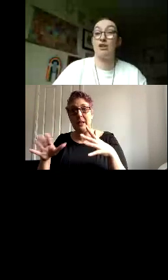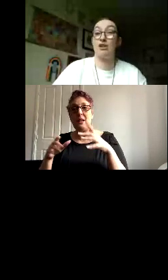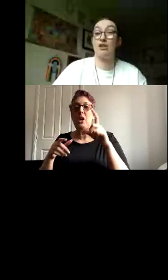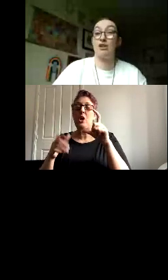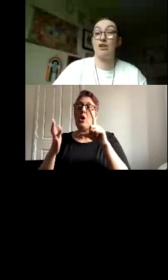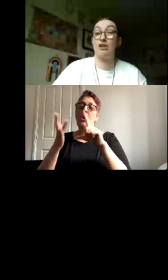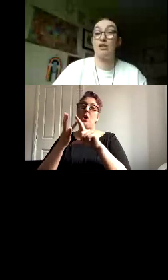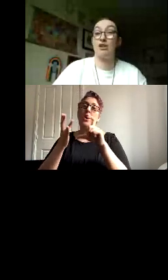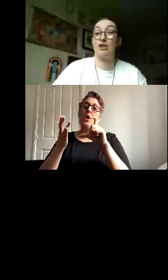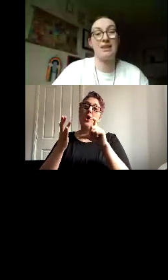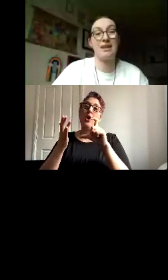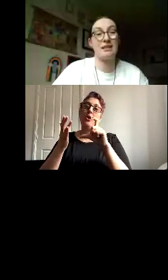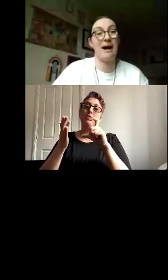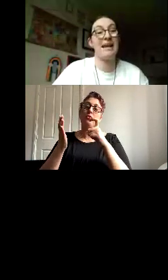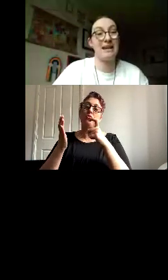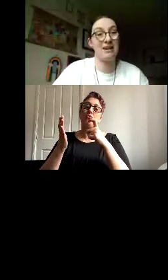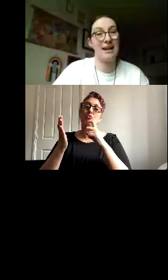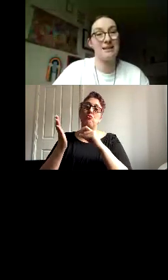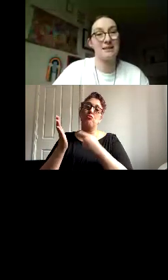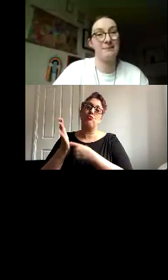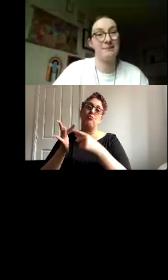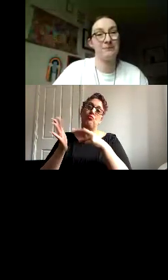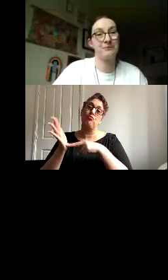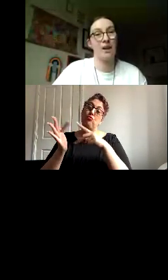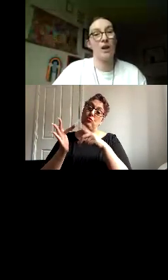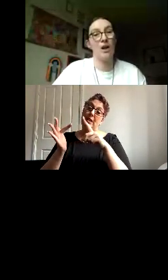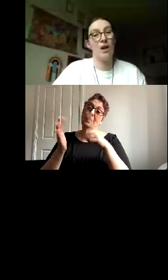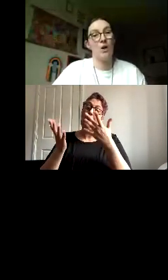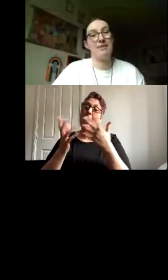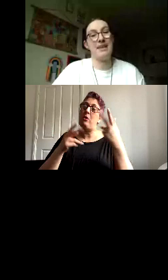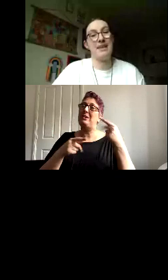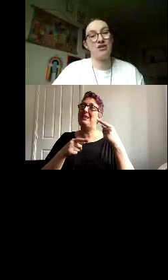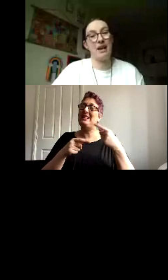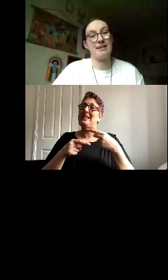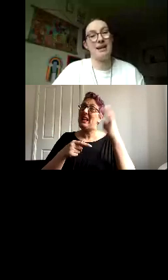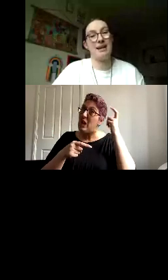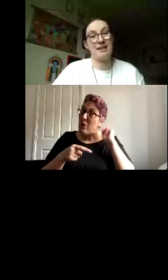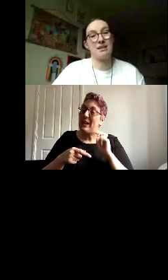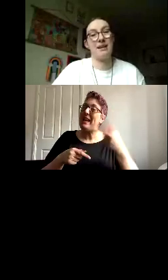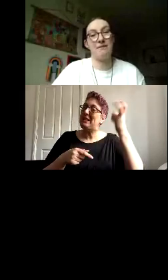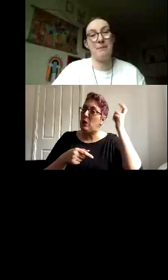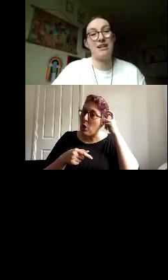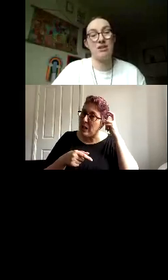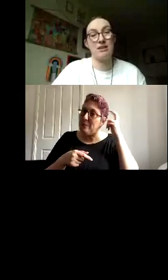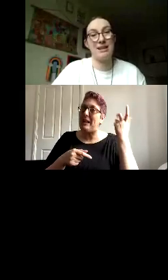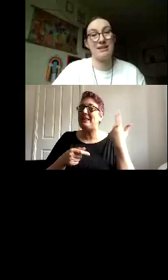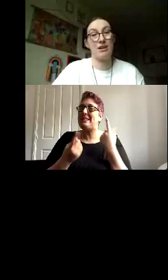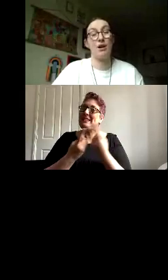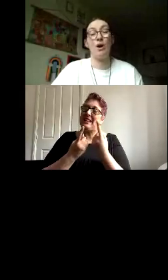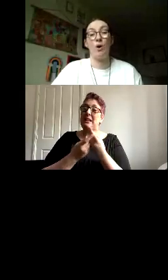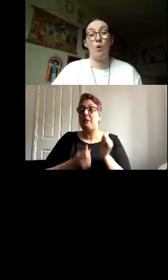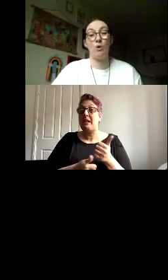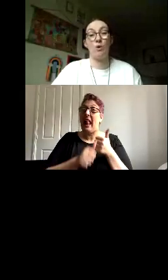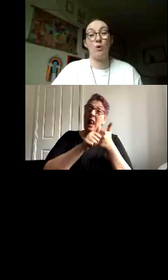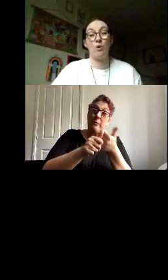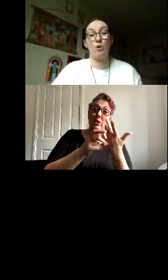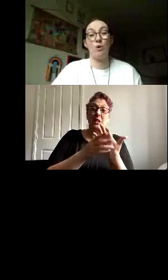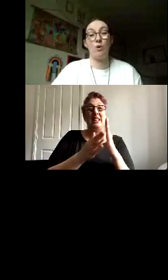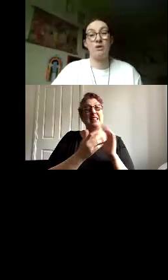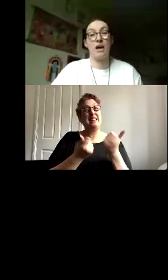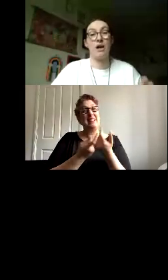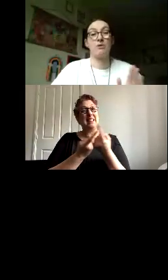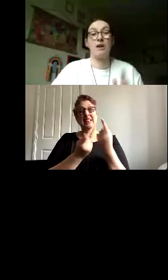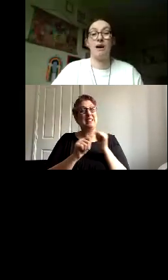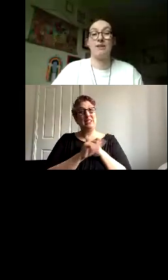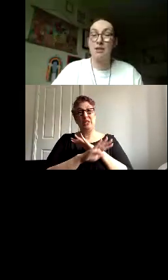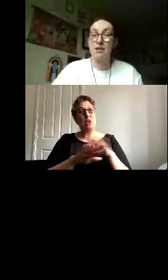good things about hearing aids. We know that the NHS Accessible Information Standard also